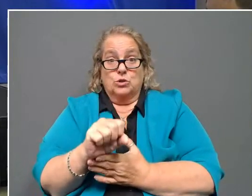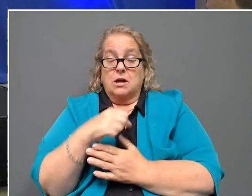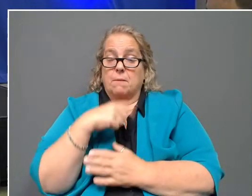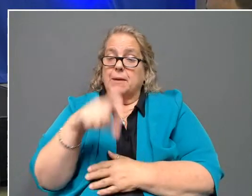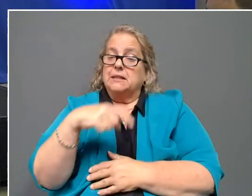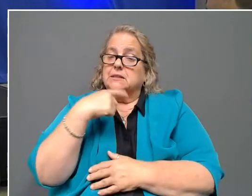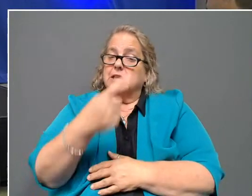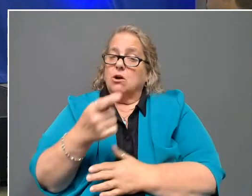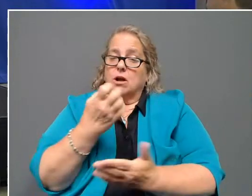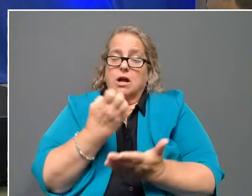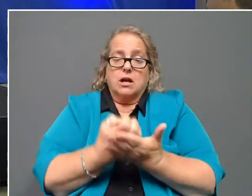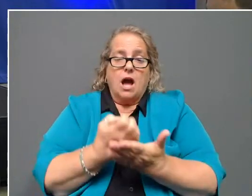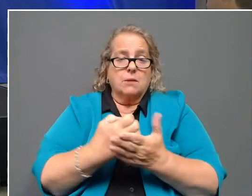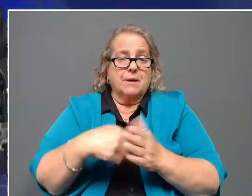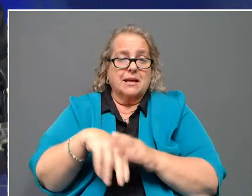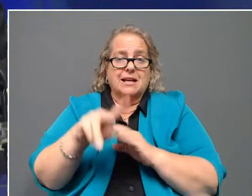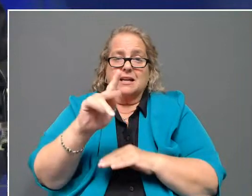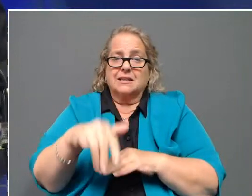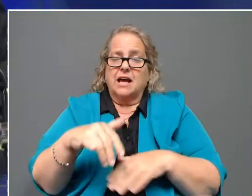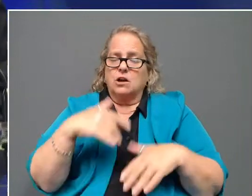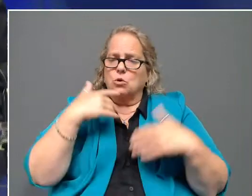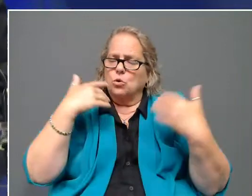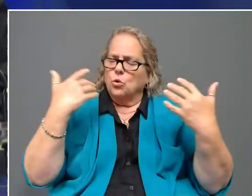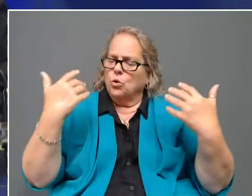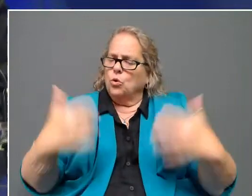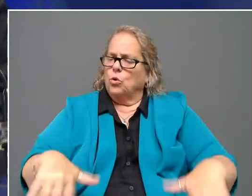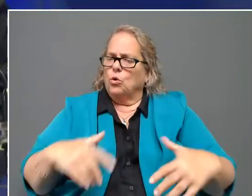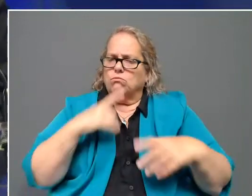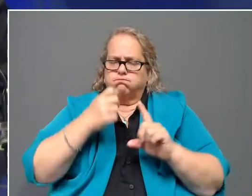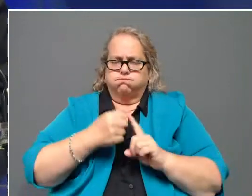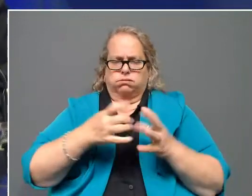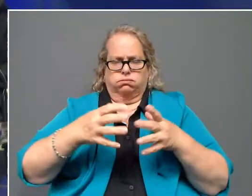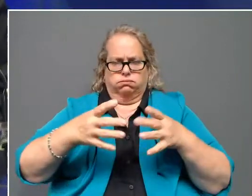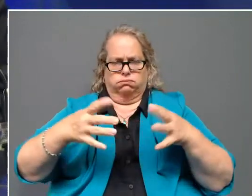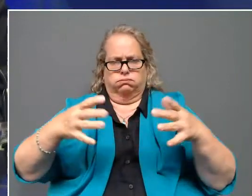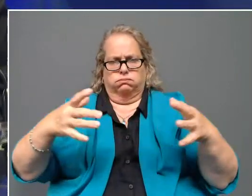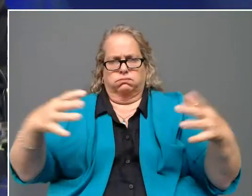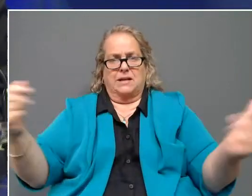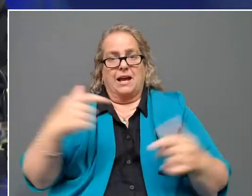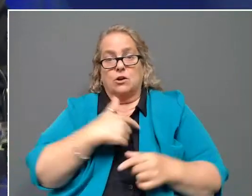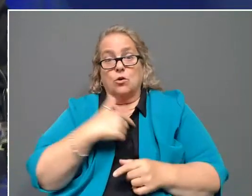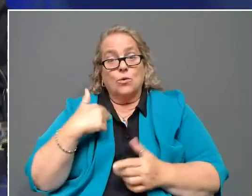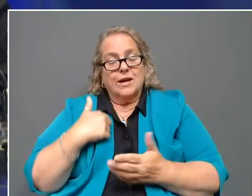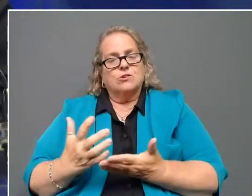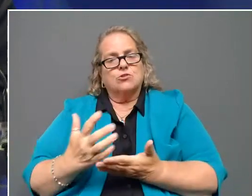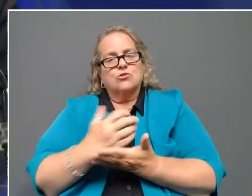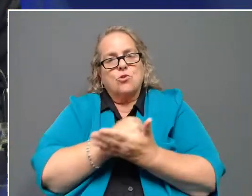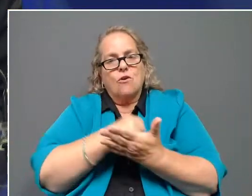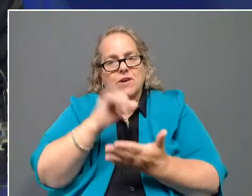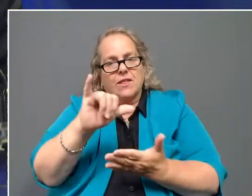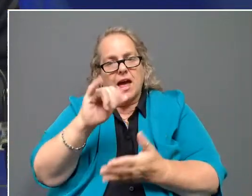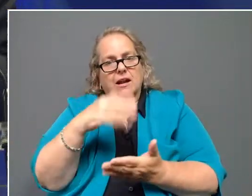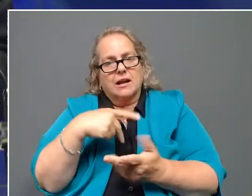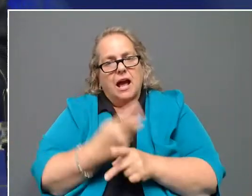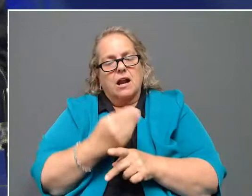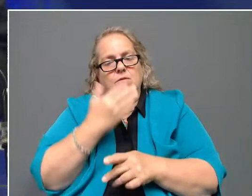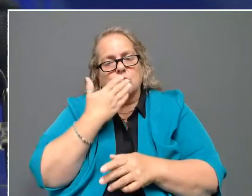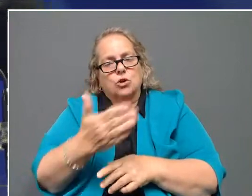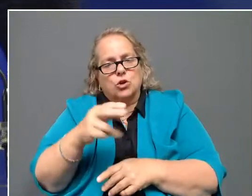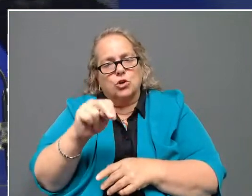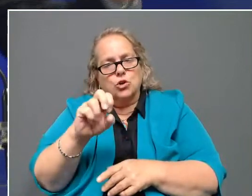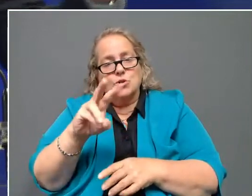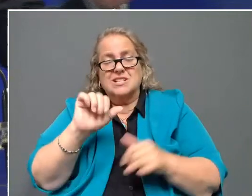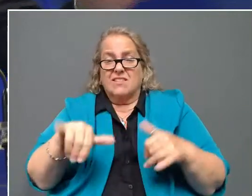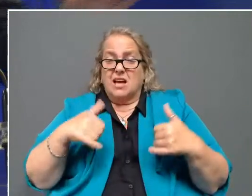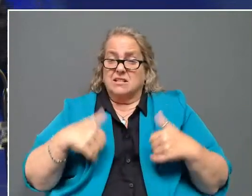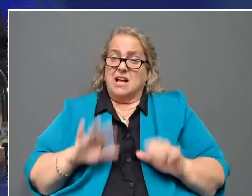Kentucky is on fire. You know what? I think we deserve that type of good news. The sacrifices that each and every one of you